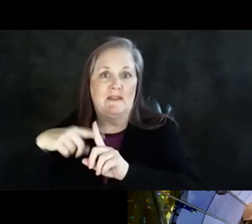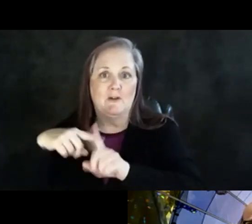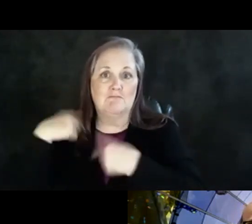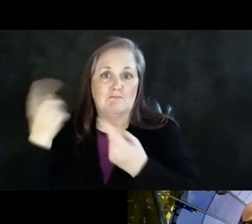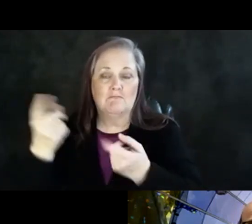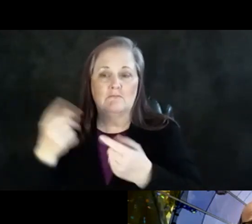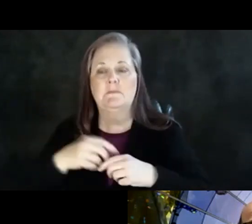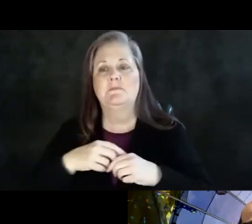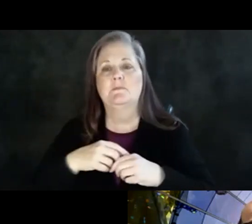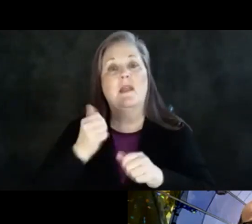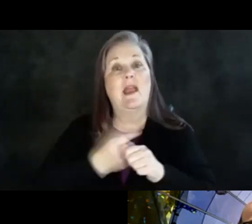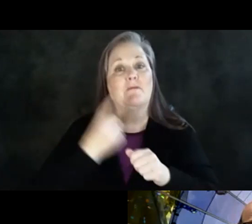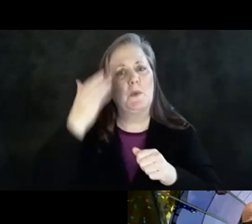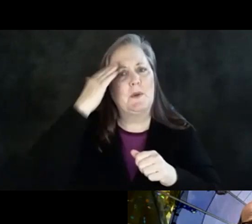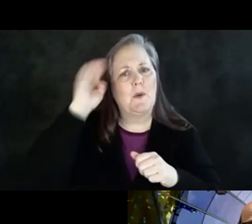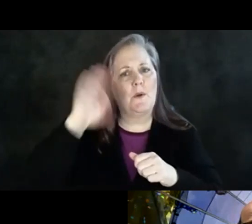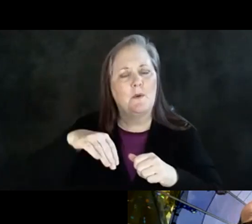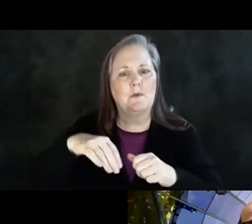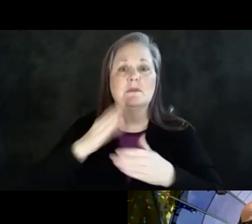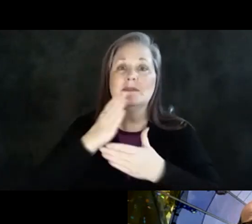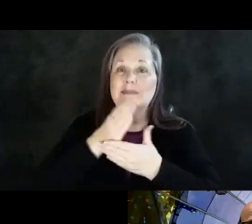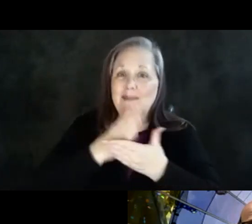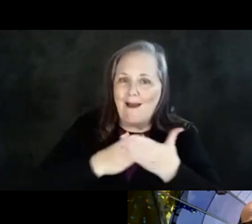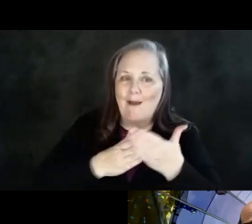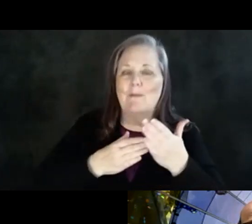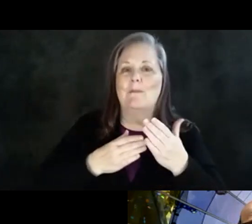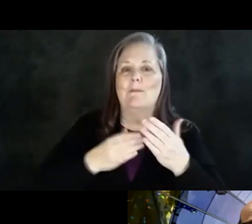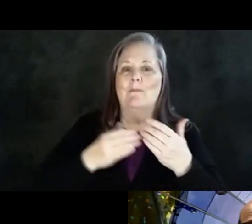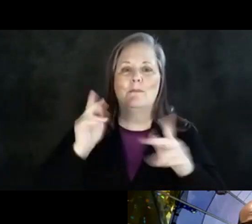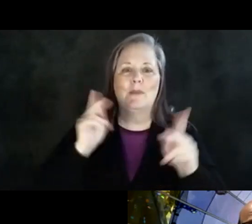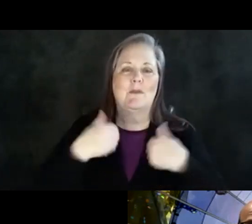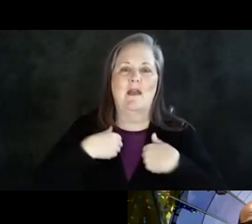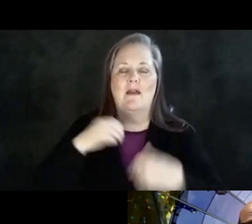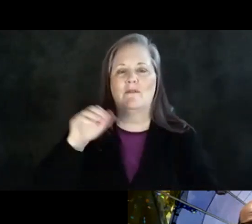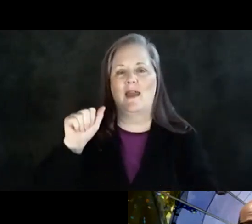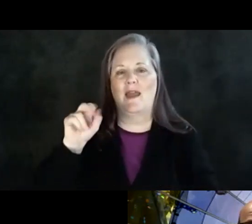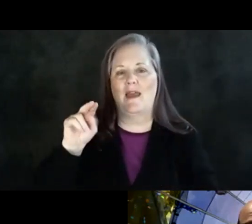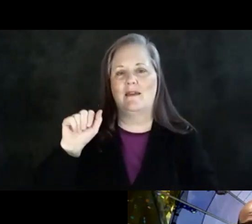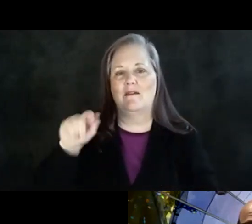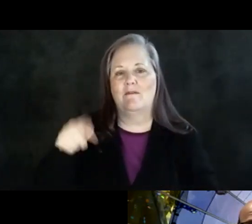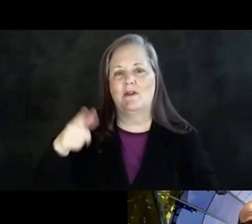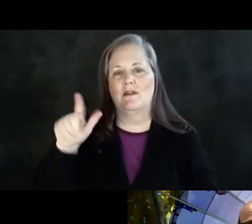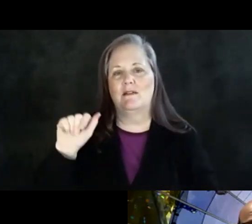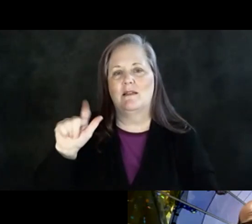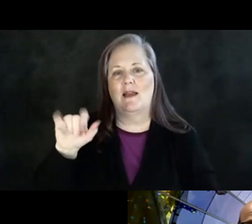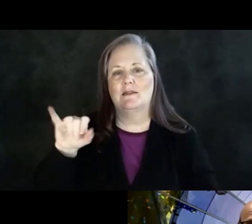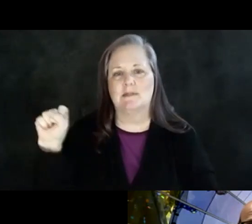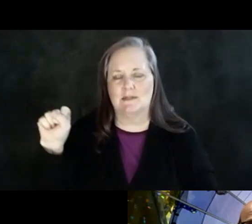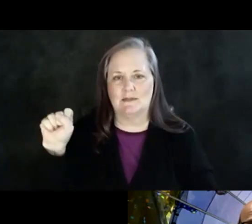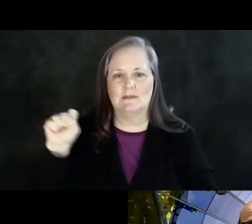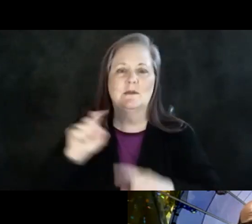then I think everyone is aware that there are occasional episodes of anaphylaxis, but those are really,